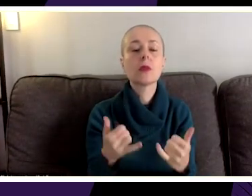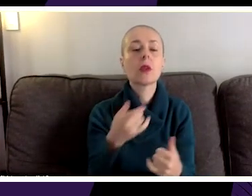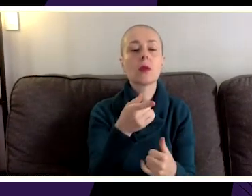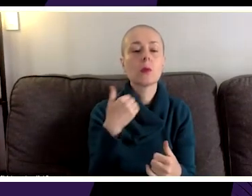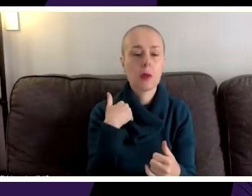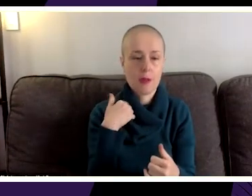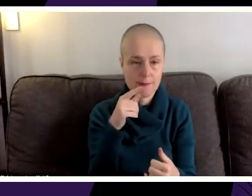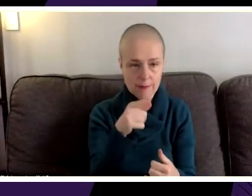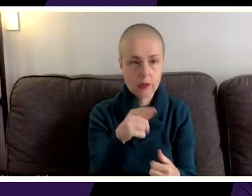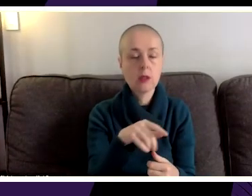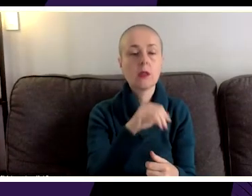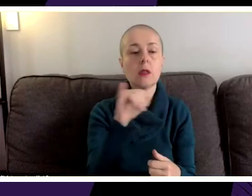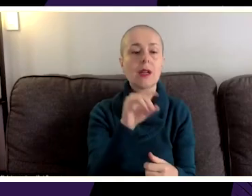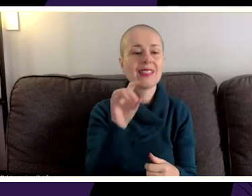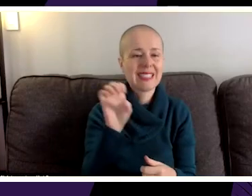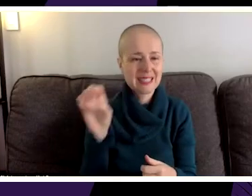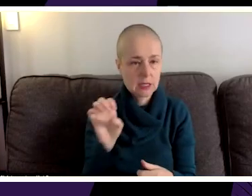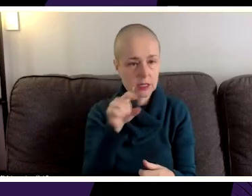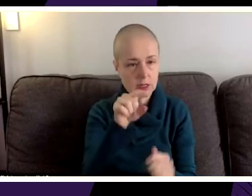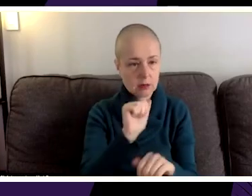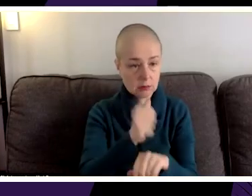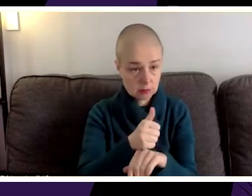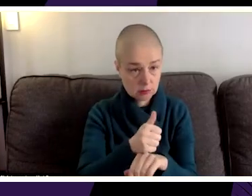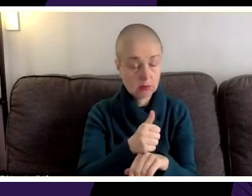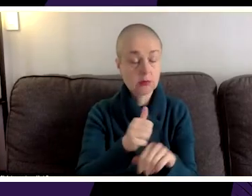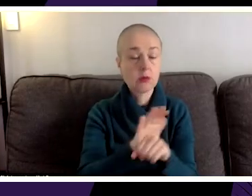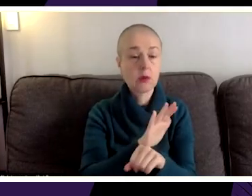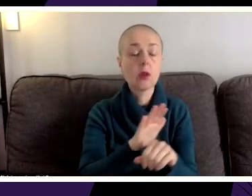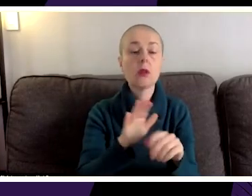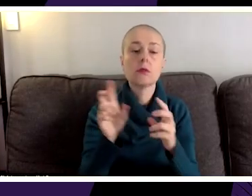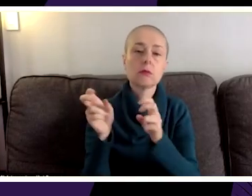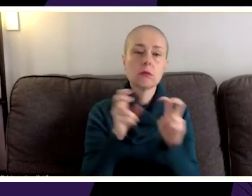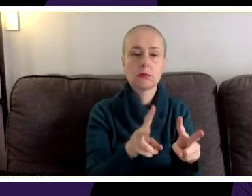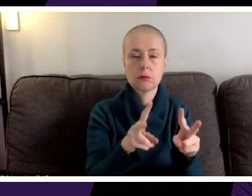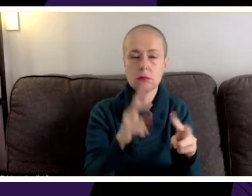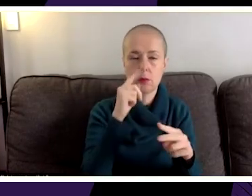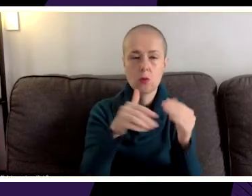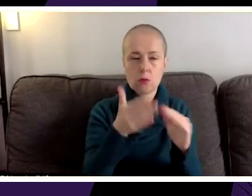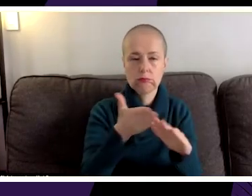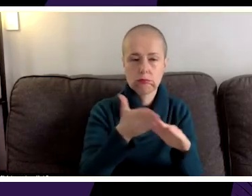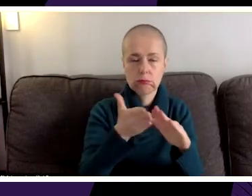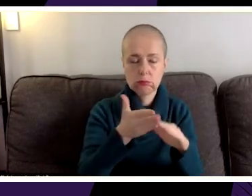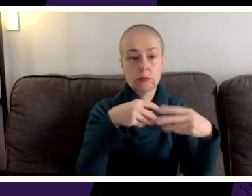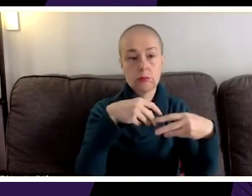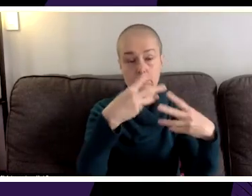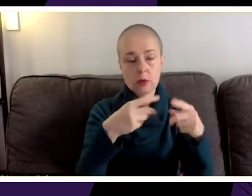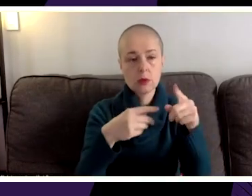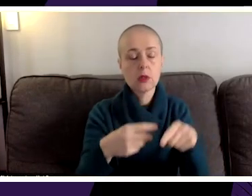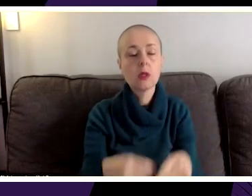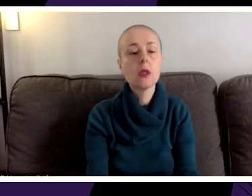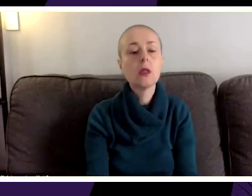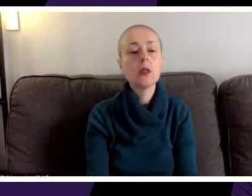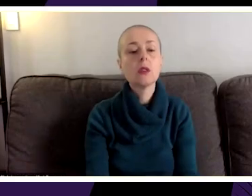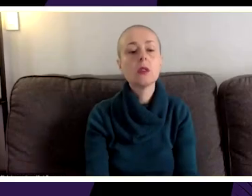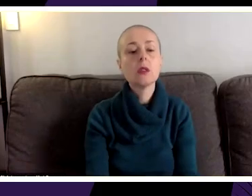IntelliJ IDE, where I have Fog map processing repository. And as you can see, I will just now